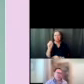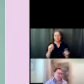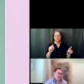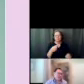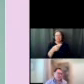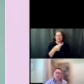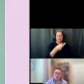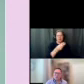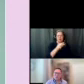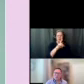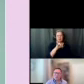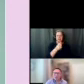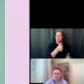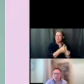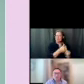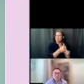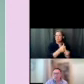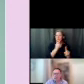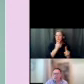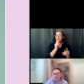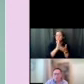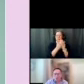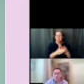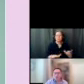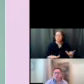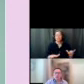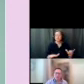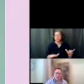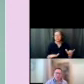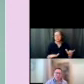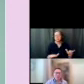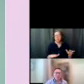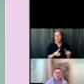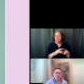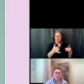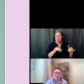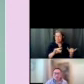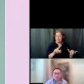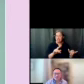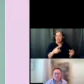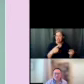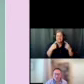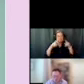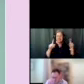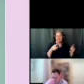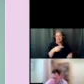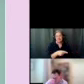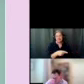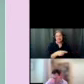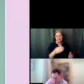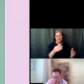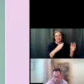very peaceful and a passive manner, but still incredibly effective. Here we